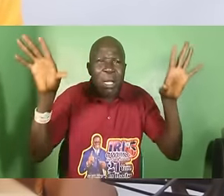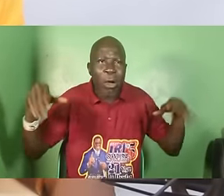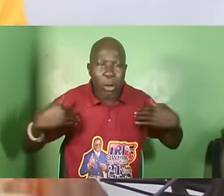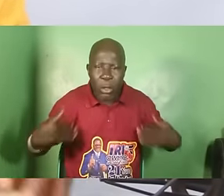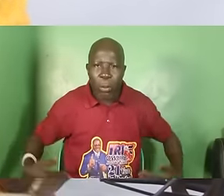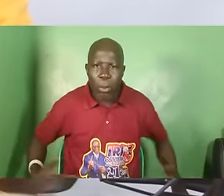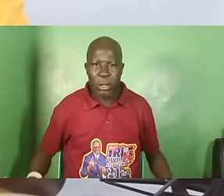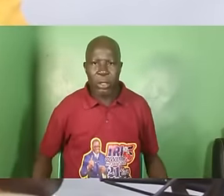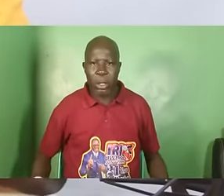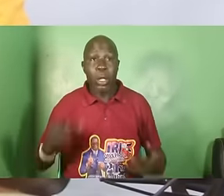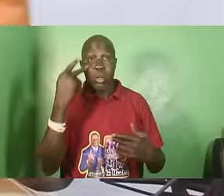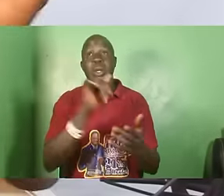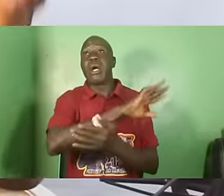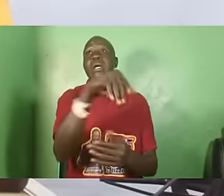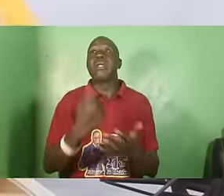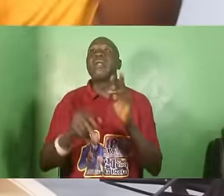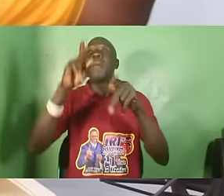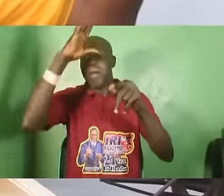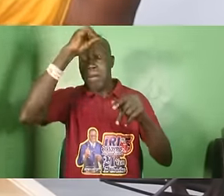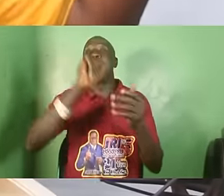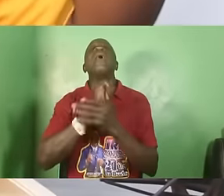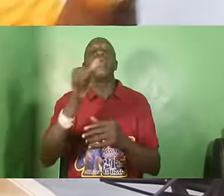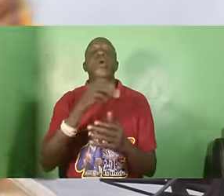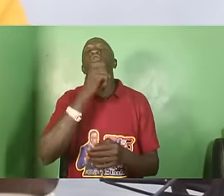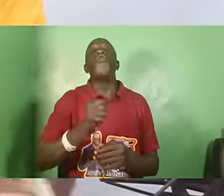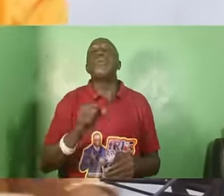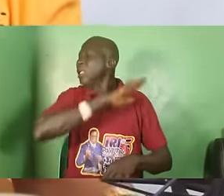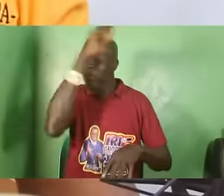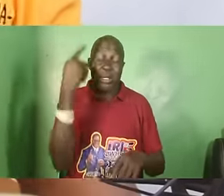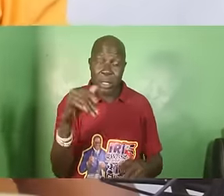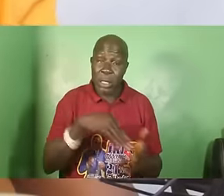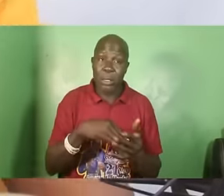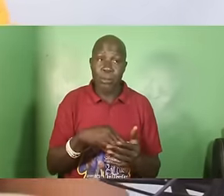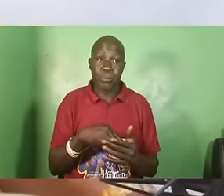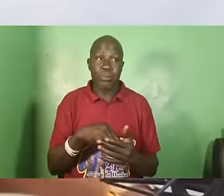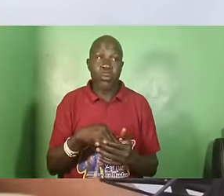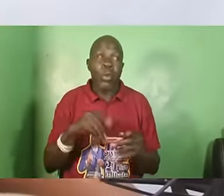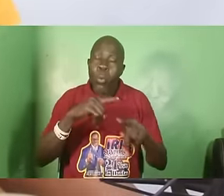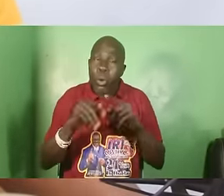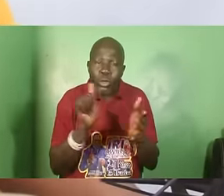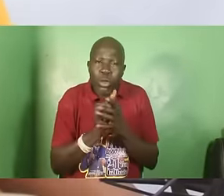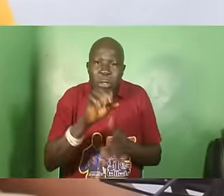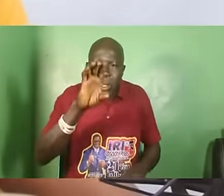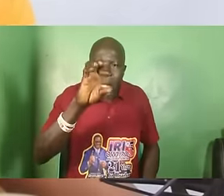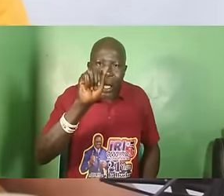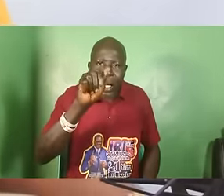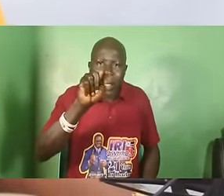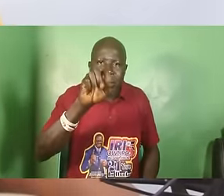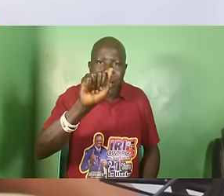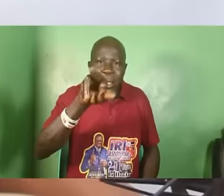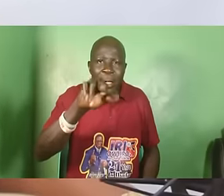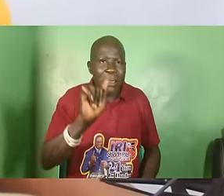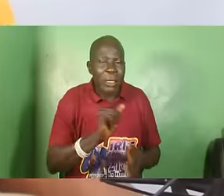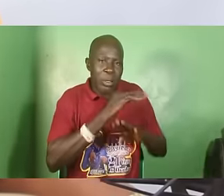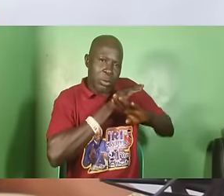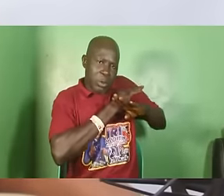light of the body. Ewo awon agbalagba ti won iran mo patata. I don't say that people that could not see again. Ase cataract la son. No no there is ordinary cataract. But